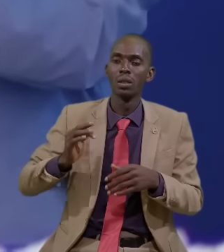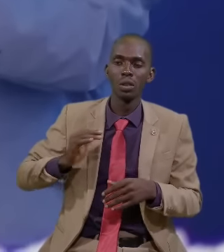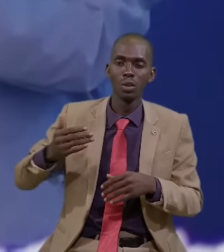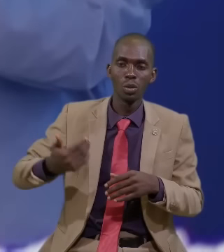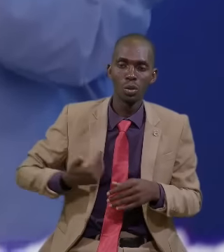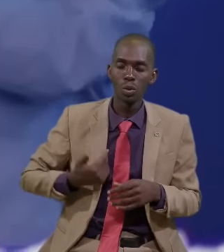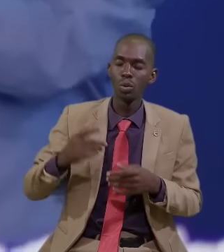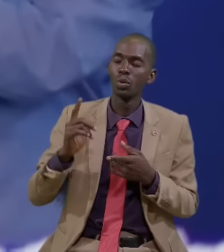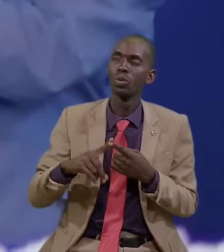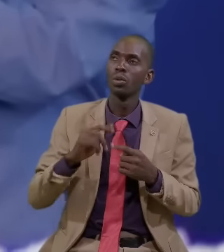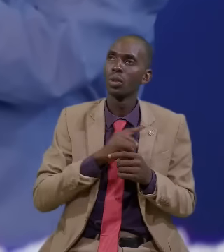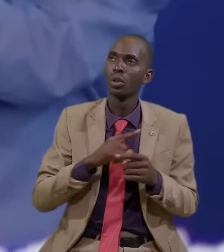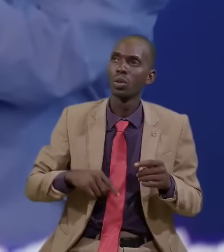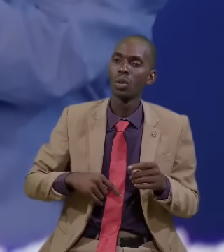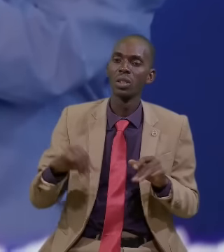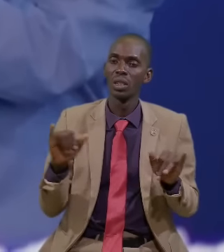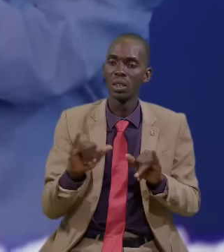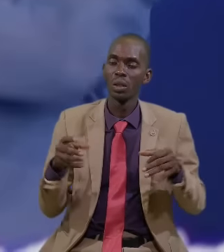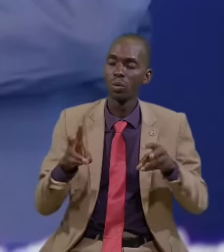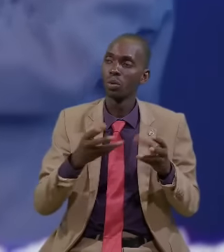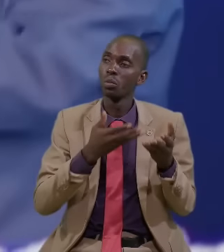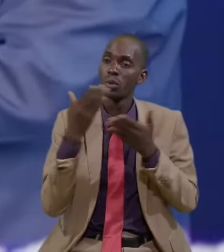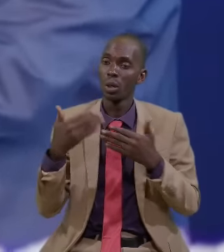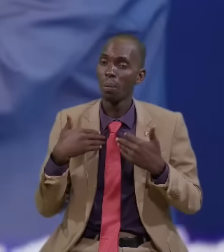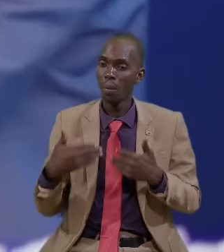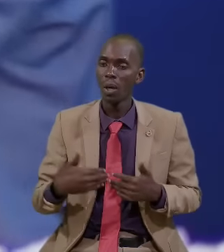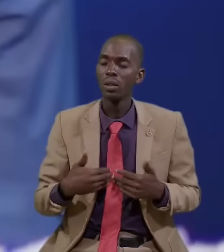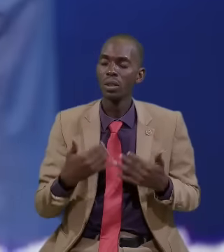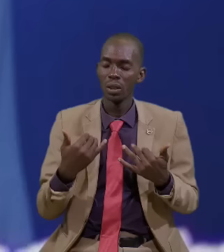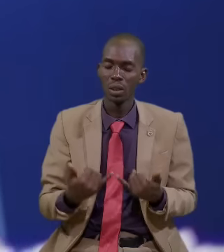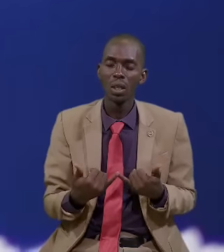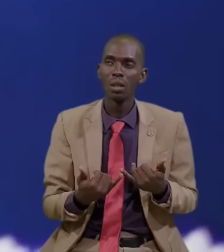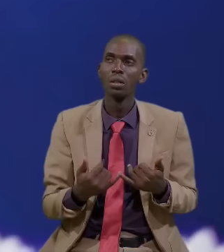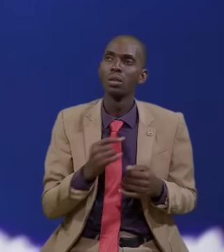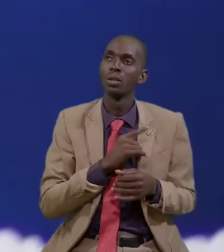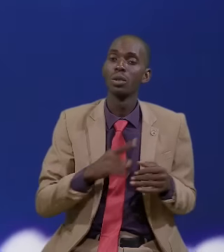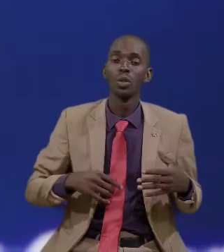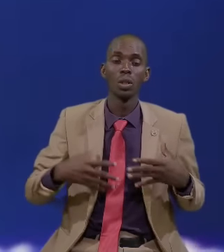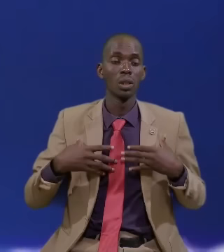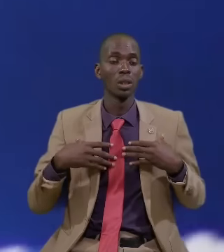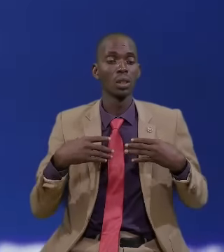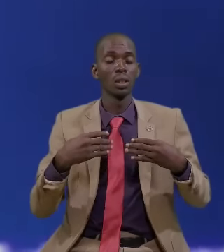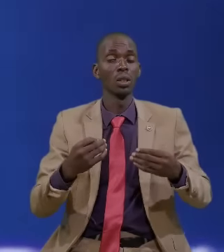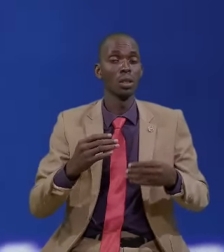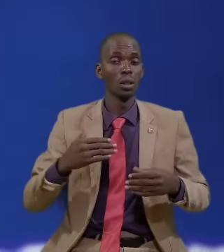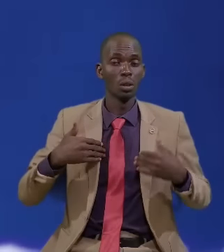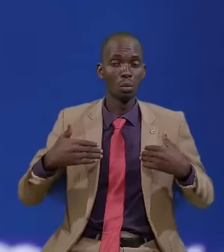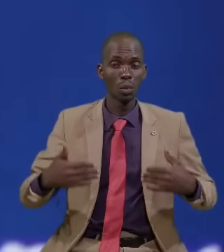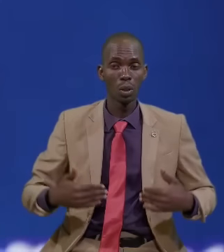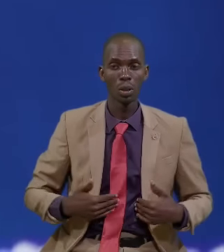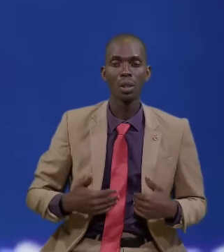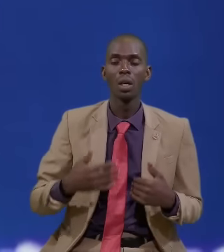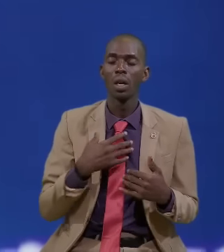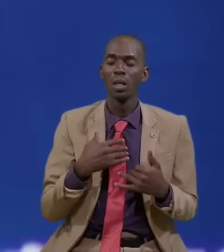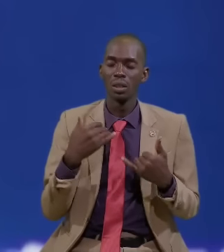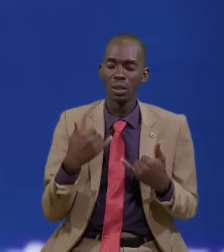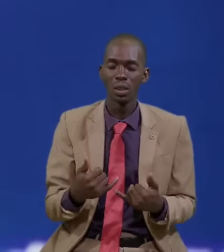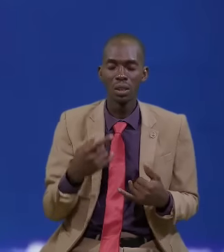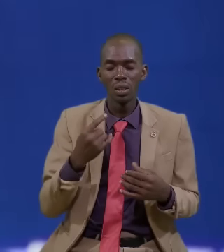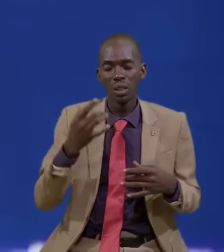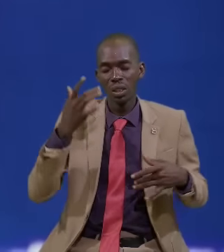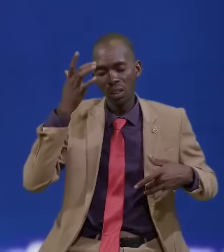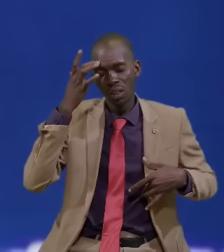now bring the soul unto the Lord, and the sin-sick soul is healed. We come